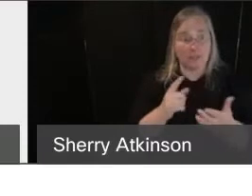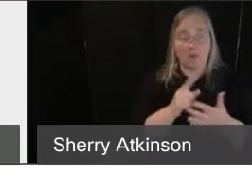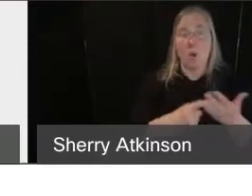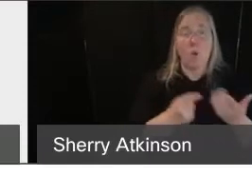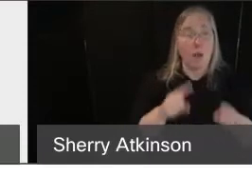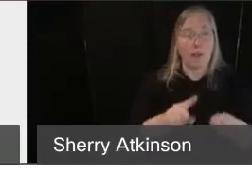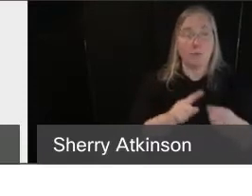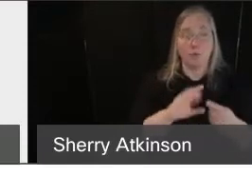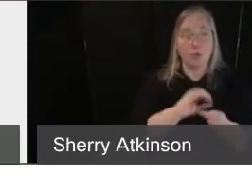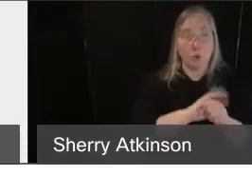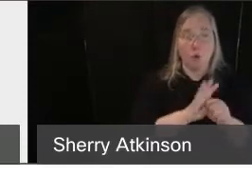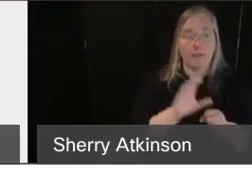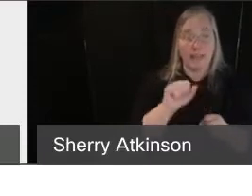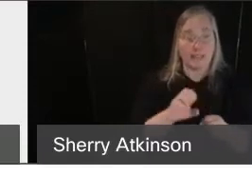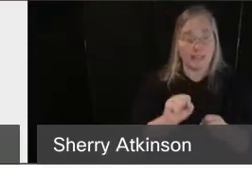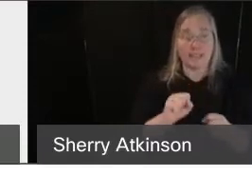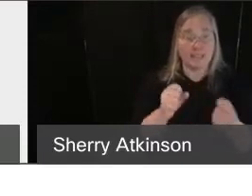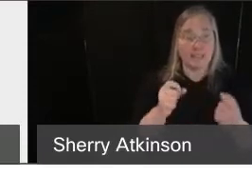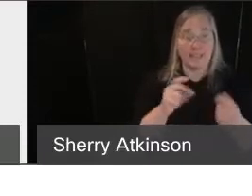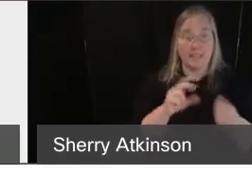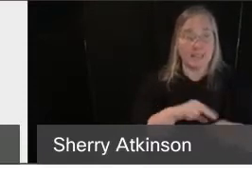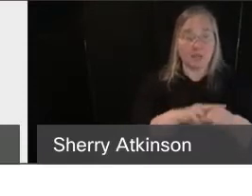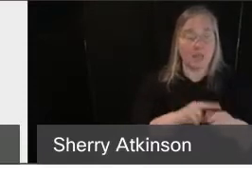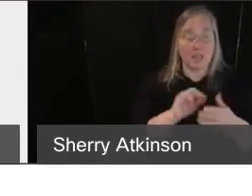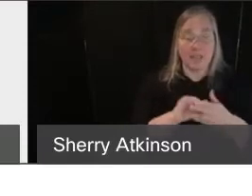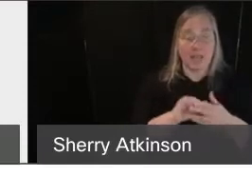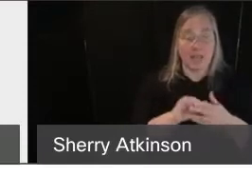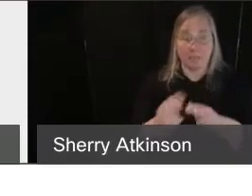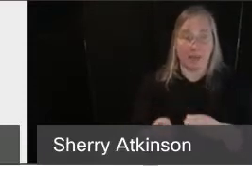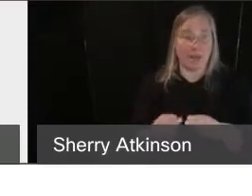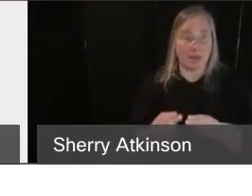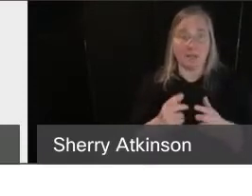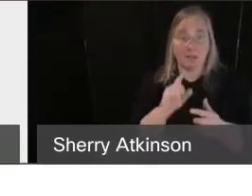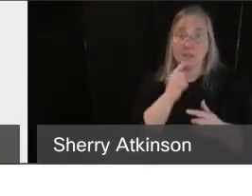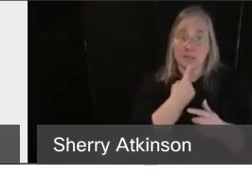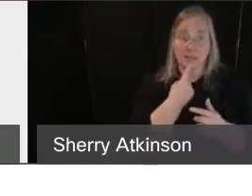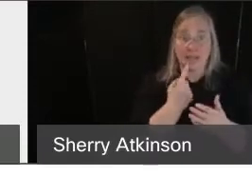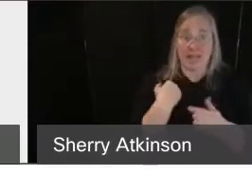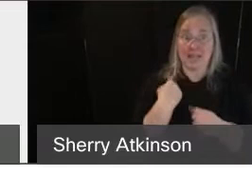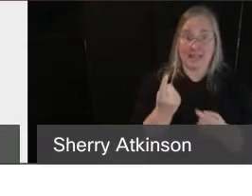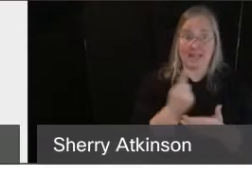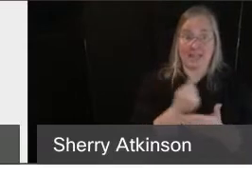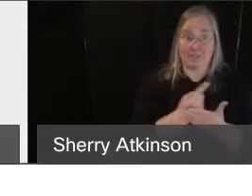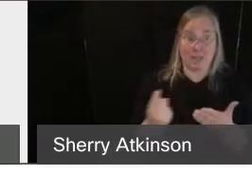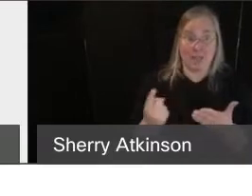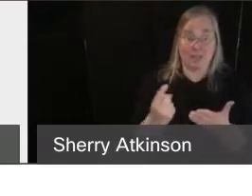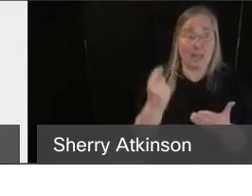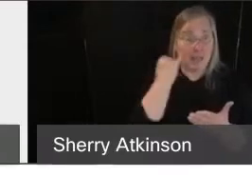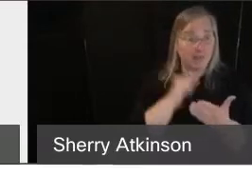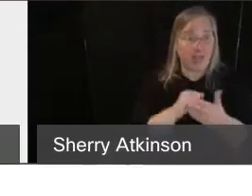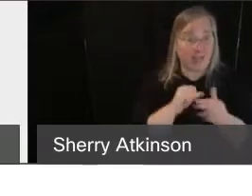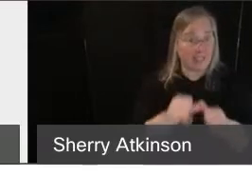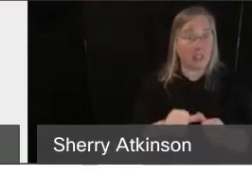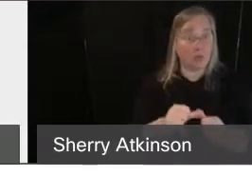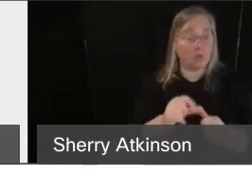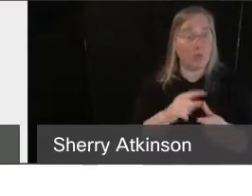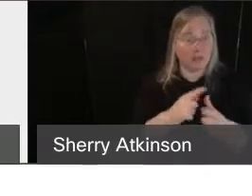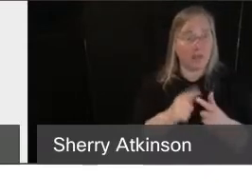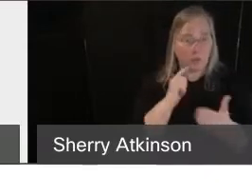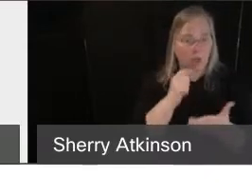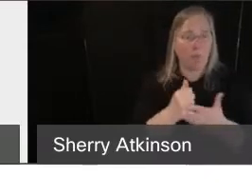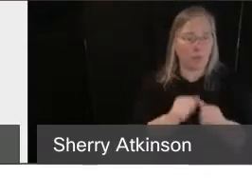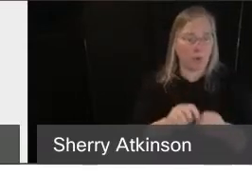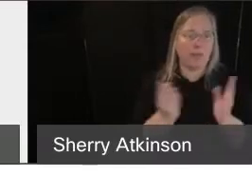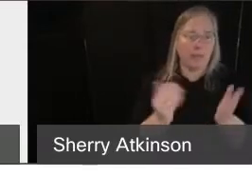it declined substantially in the last week. If that keeps up, that's going to help us with reopening. The pace of vaccination, the fiscal